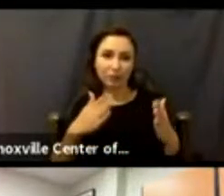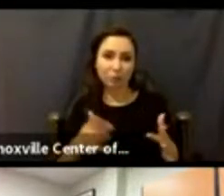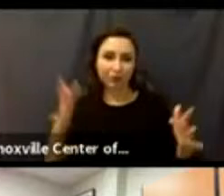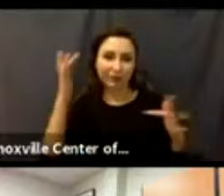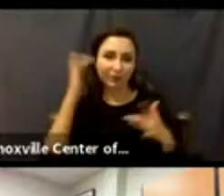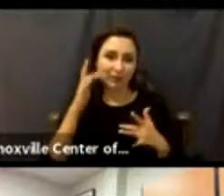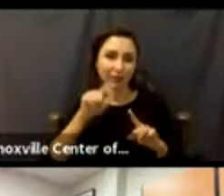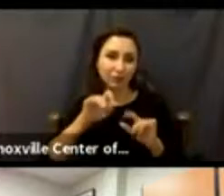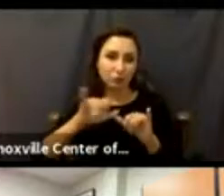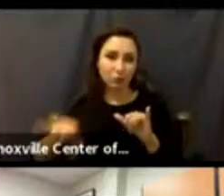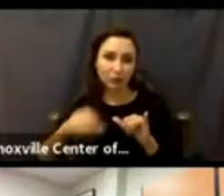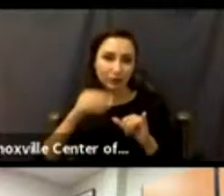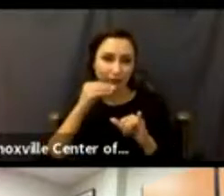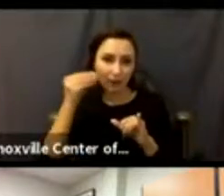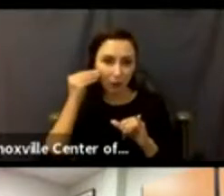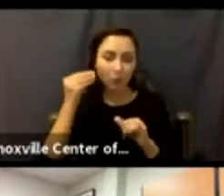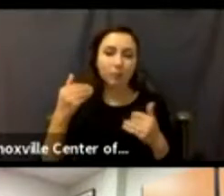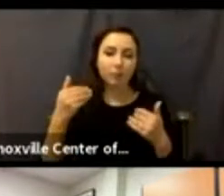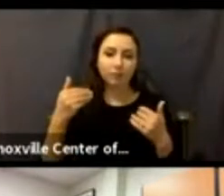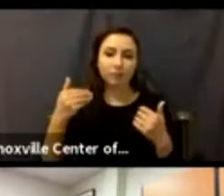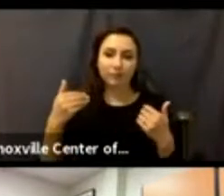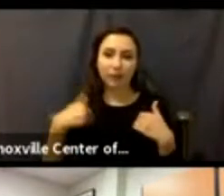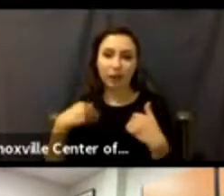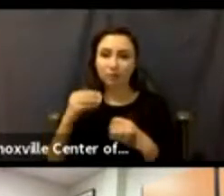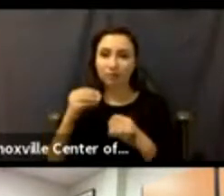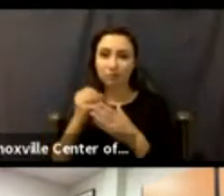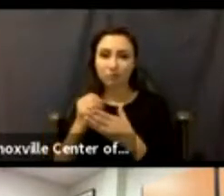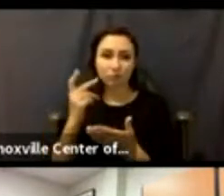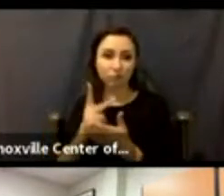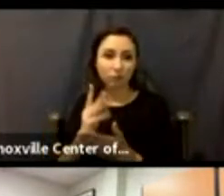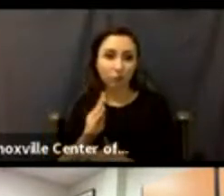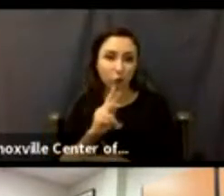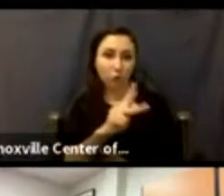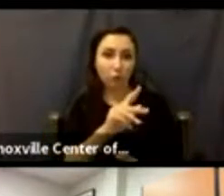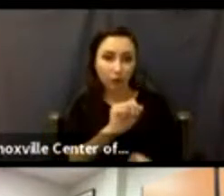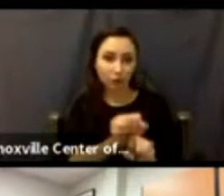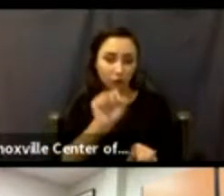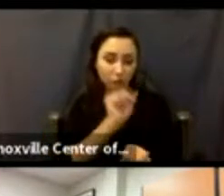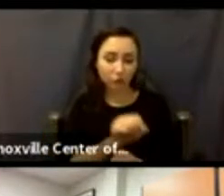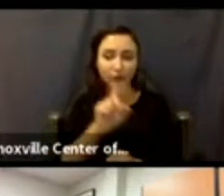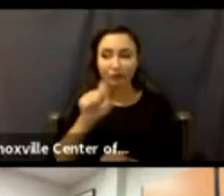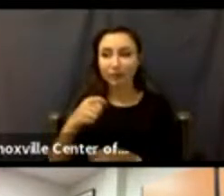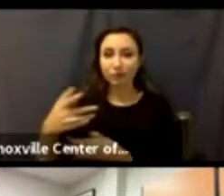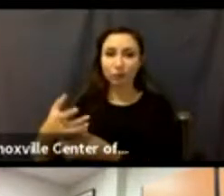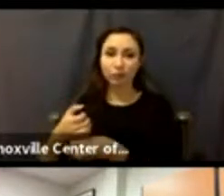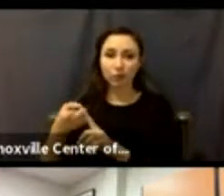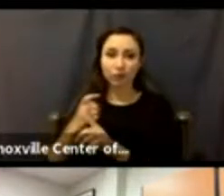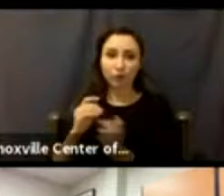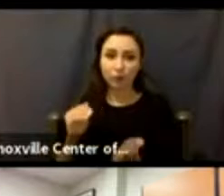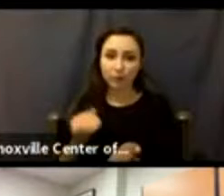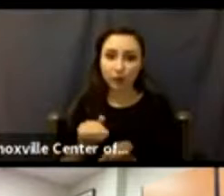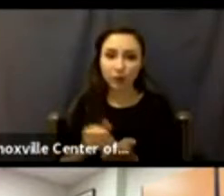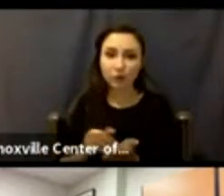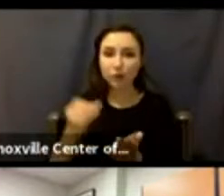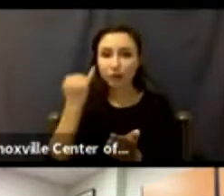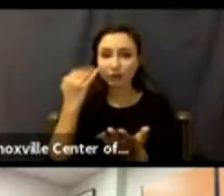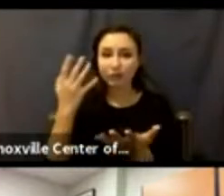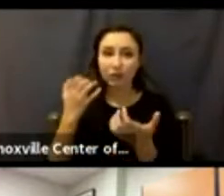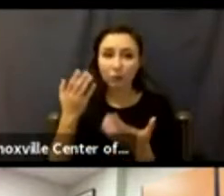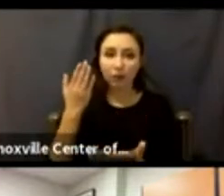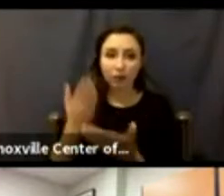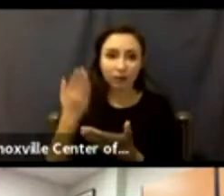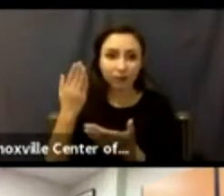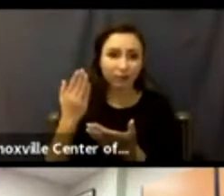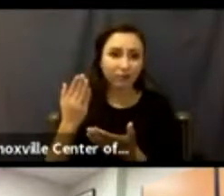home and needs to have a release to come back to work. They get it from their doctor or maybe from, if they want evidence of disease, they can get the